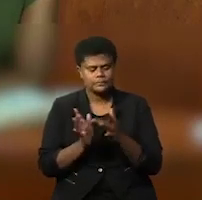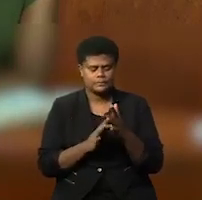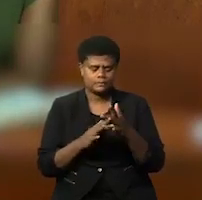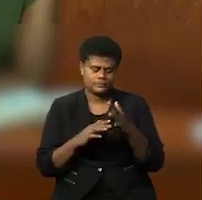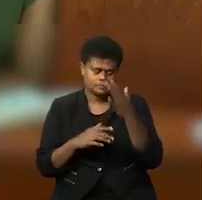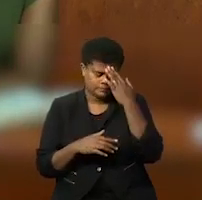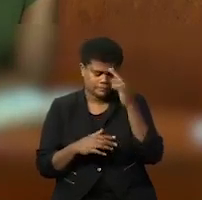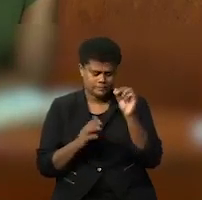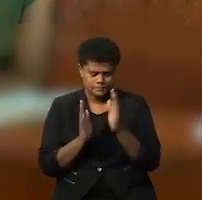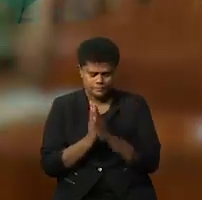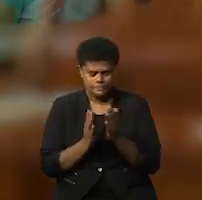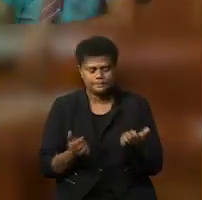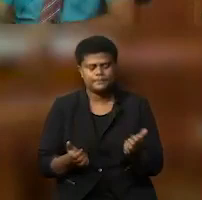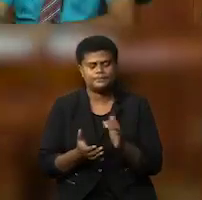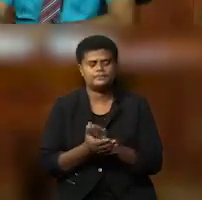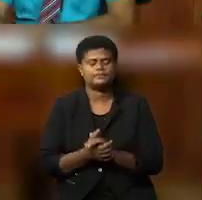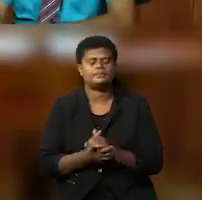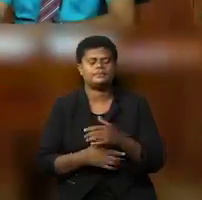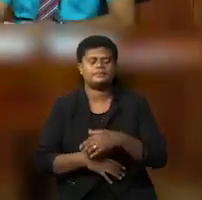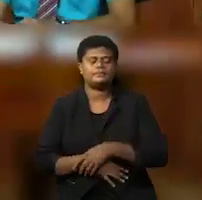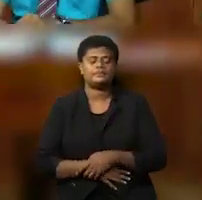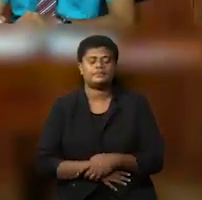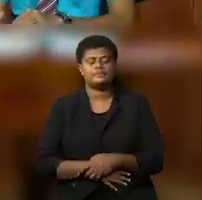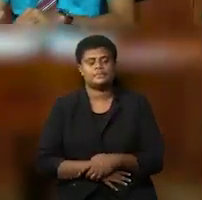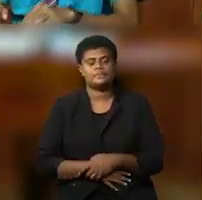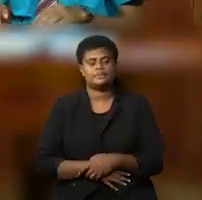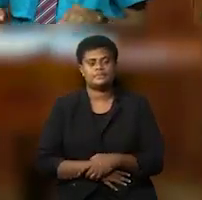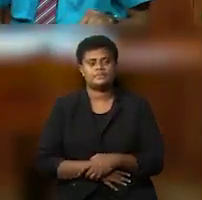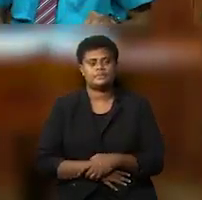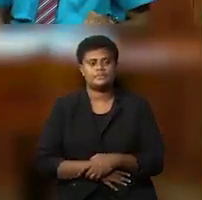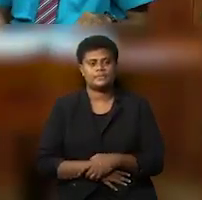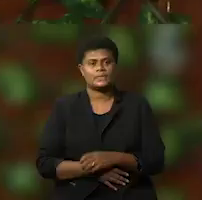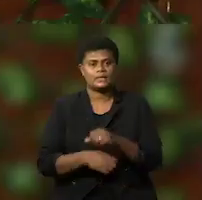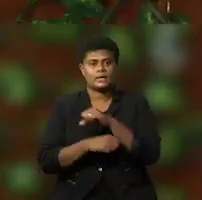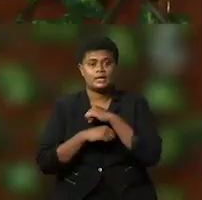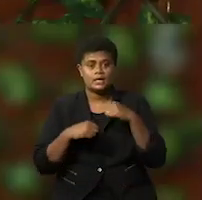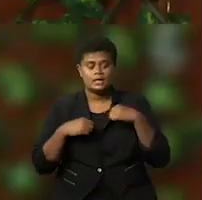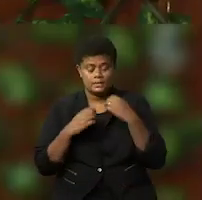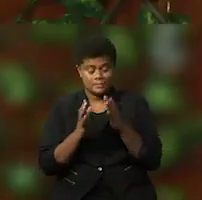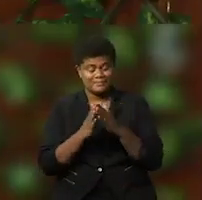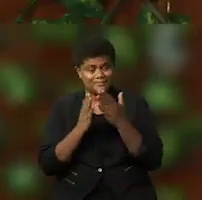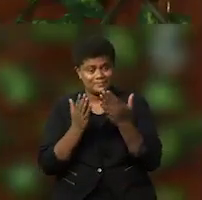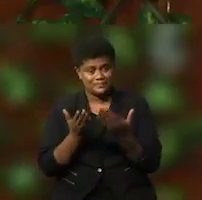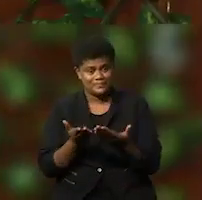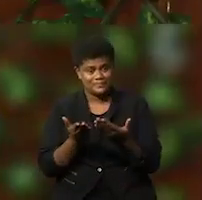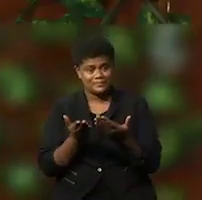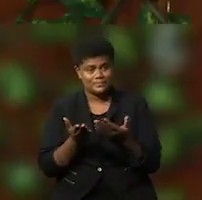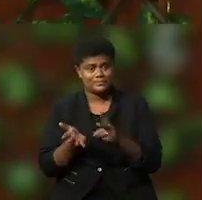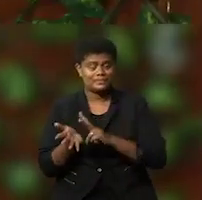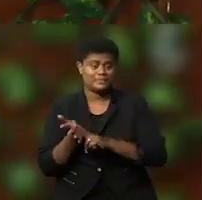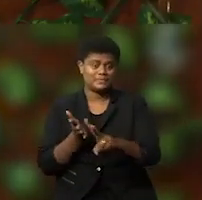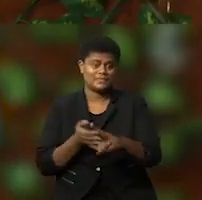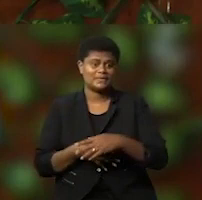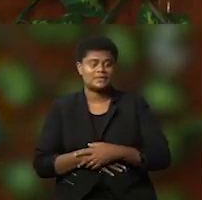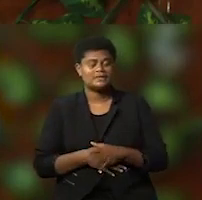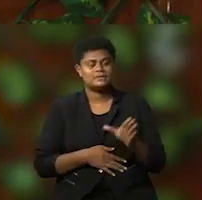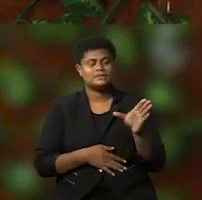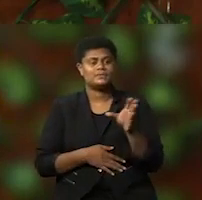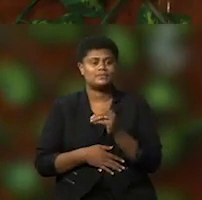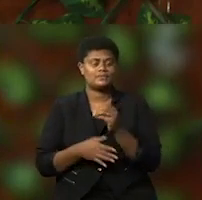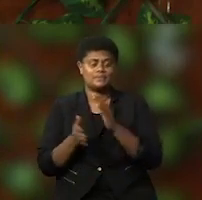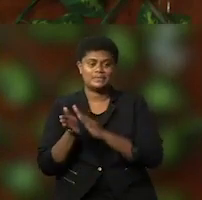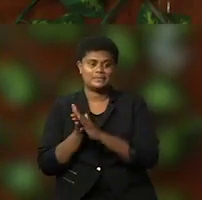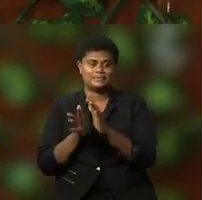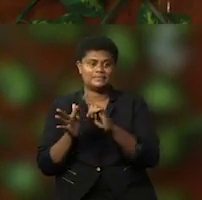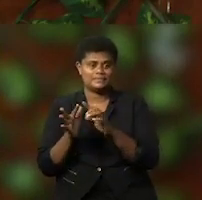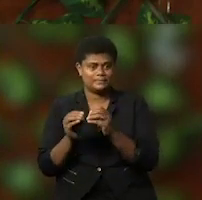from all unrighteousness. In Jesus' mighty and wonderful name we pray. Amen. Our Bible text is from the book of